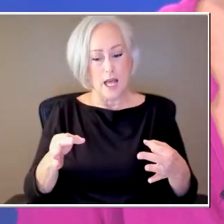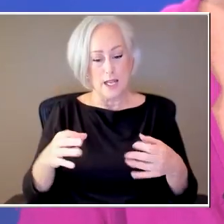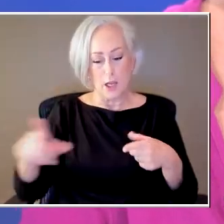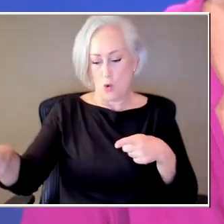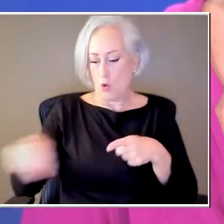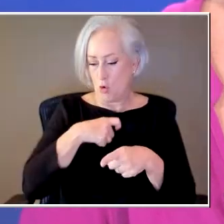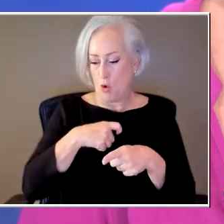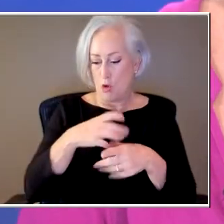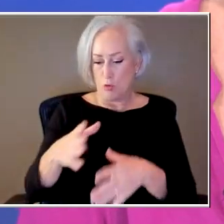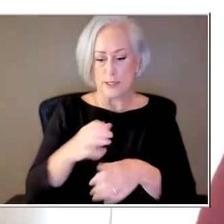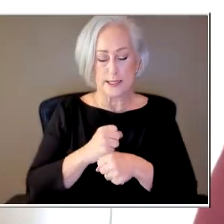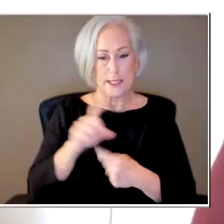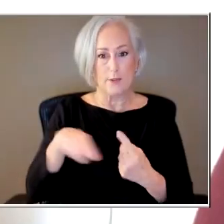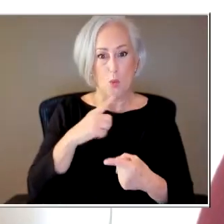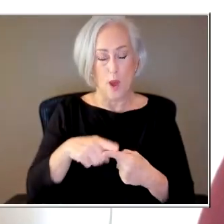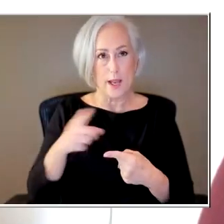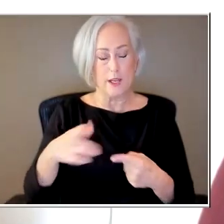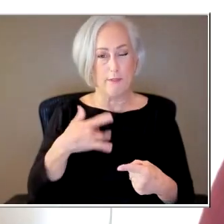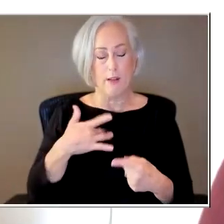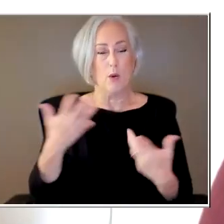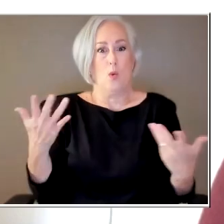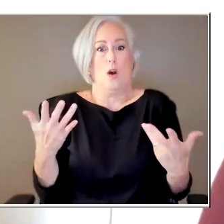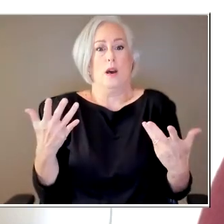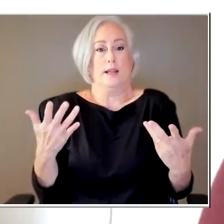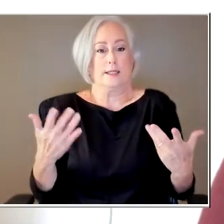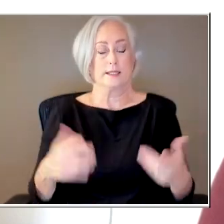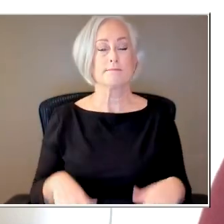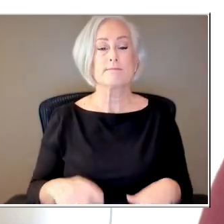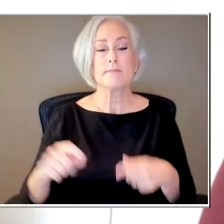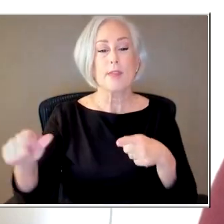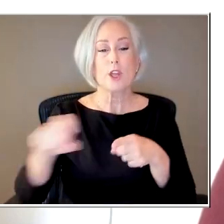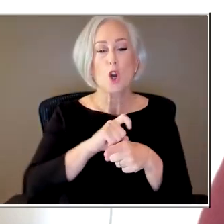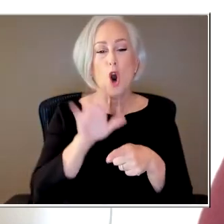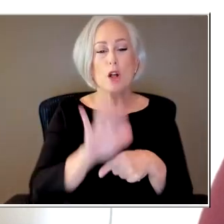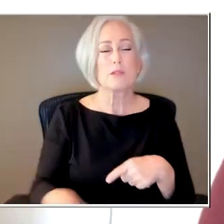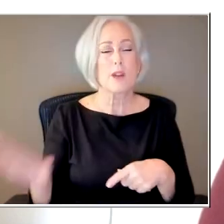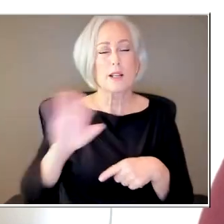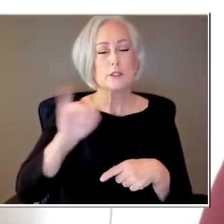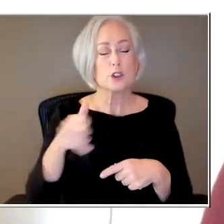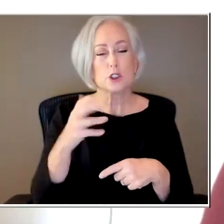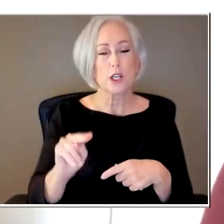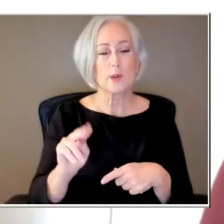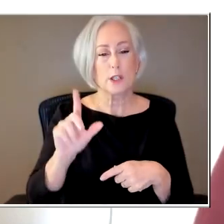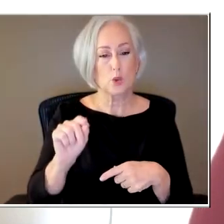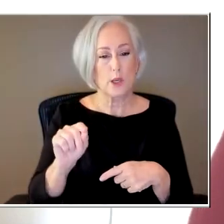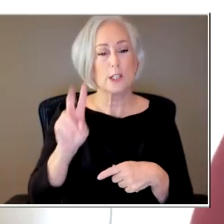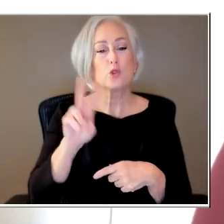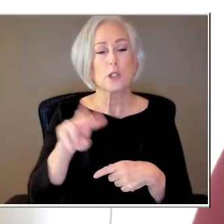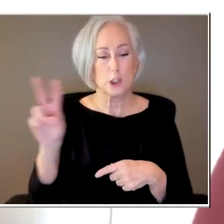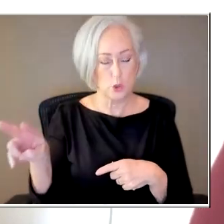like? So the call came in January 2022.